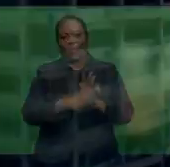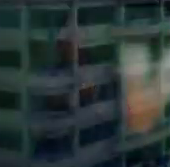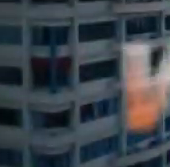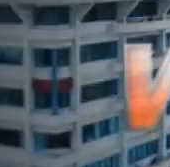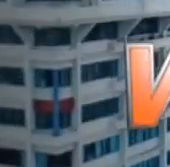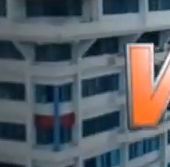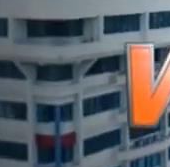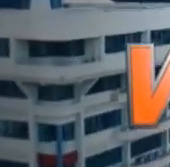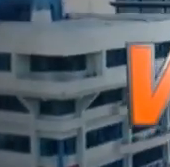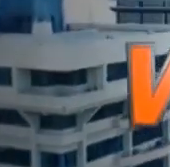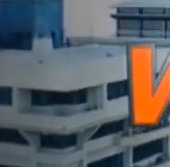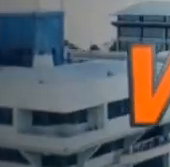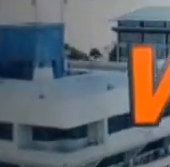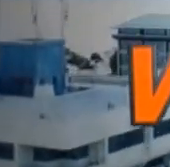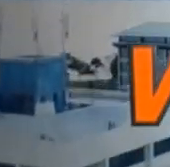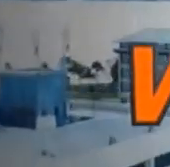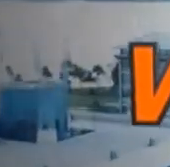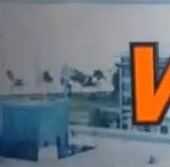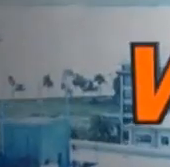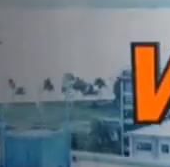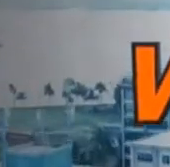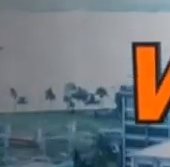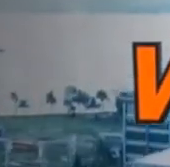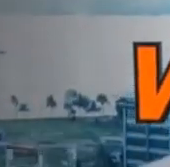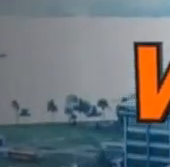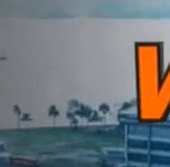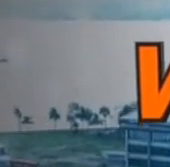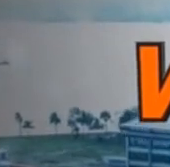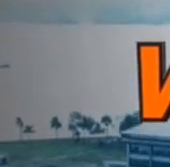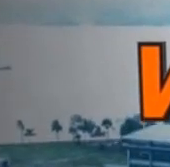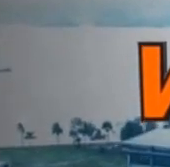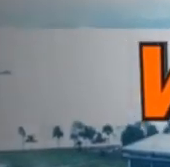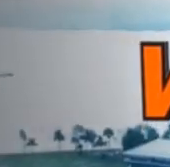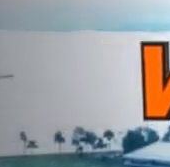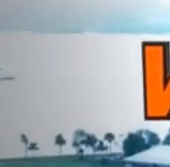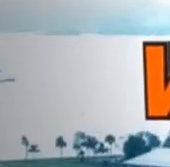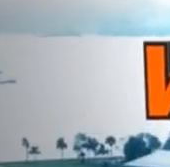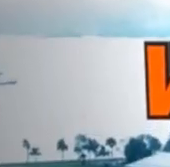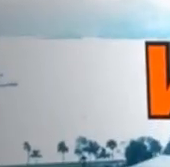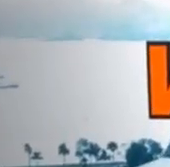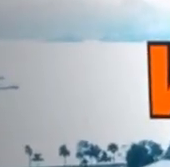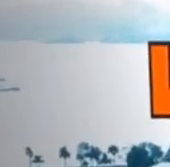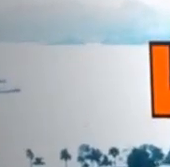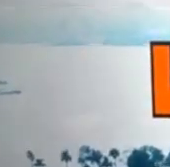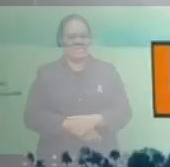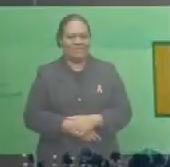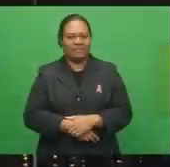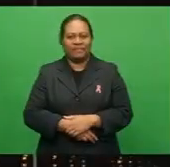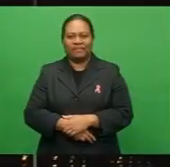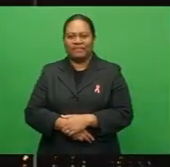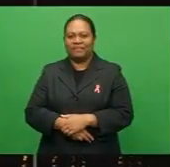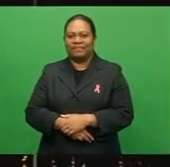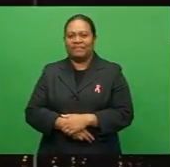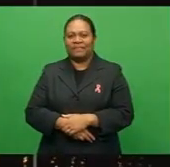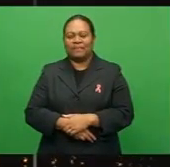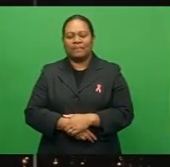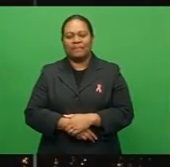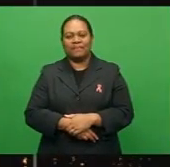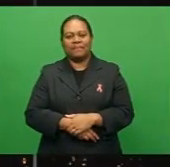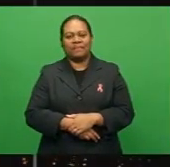FBC Sports. Competition continues to be stringent in the Reset Netball Championship now that only one round